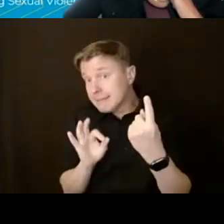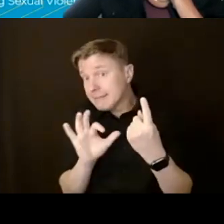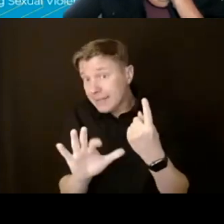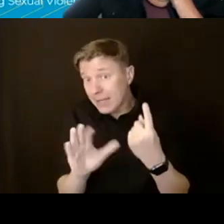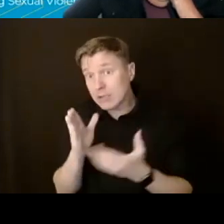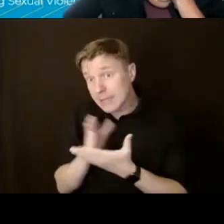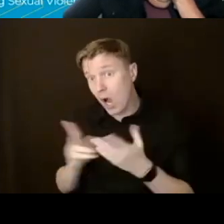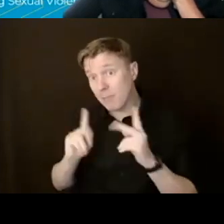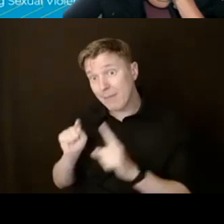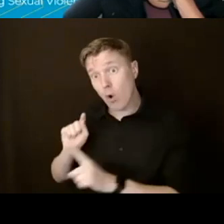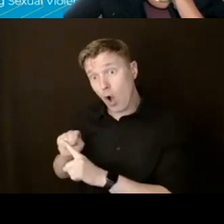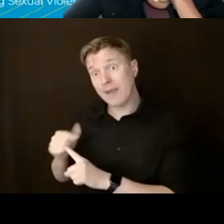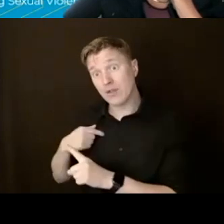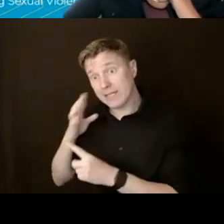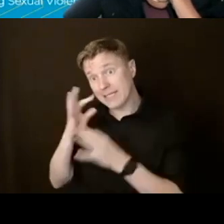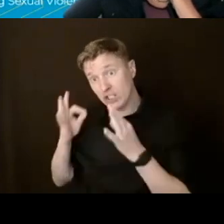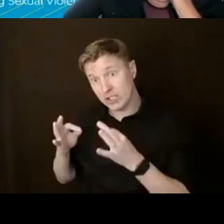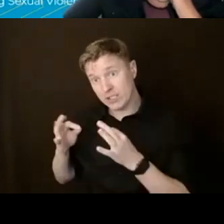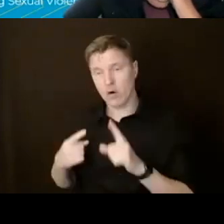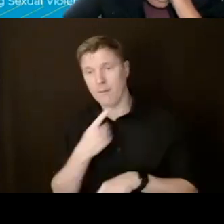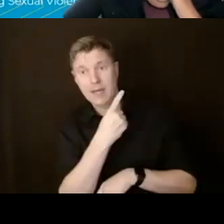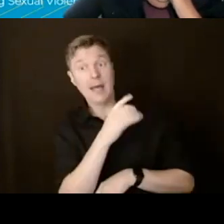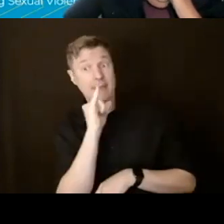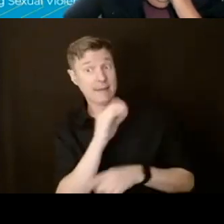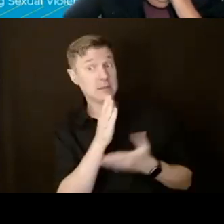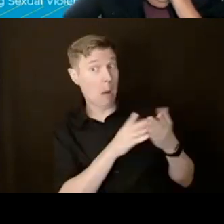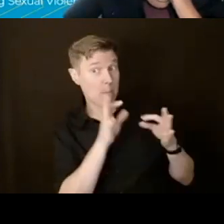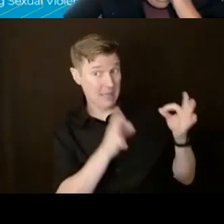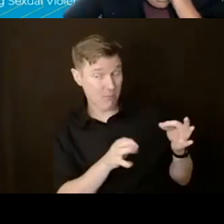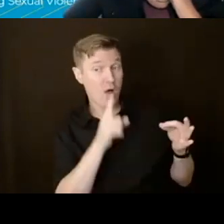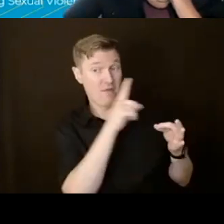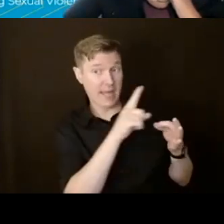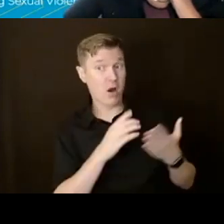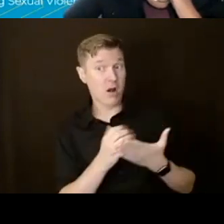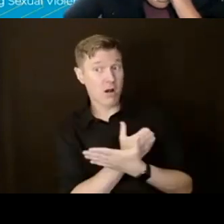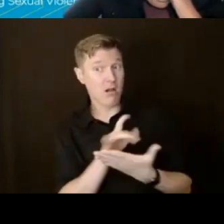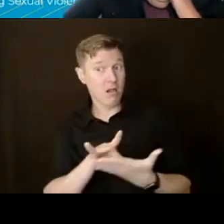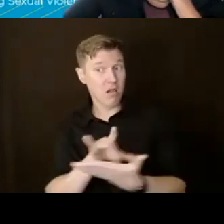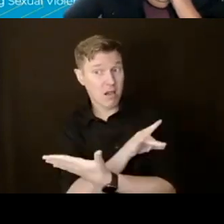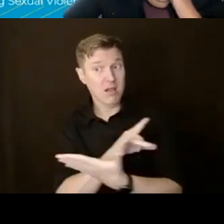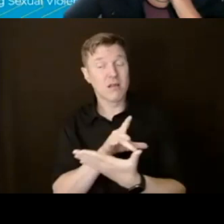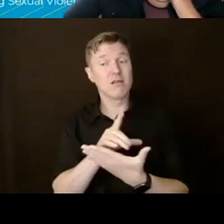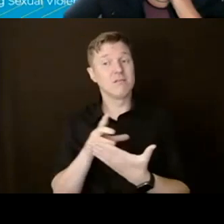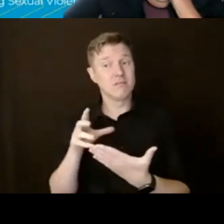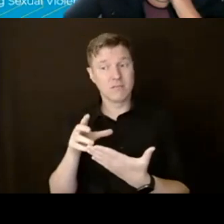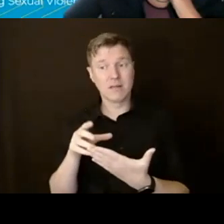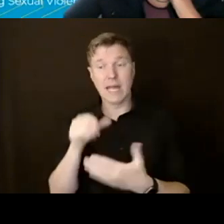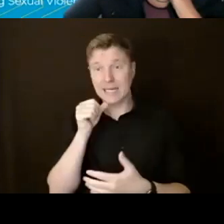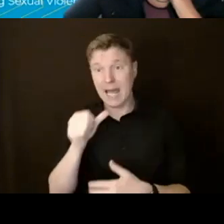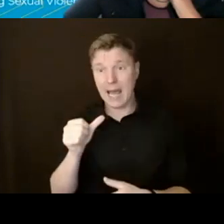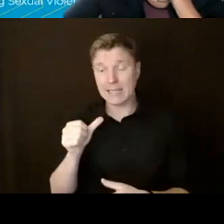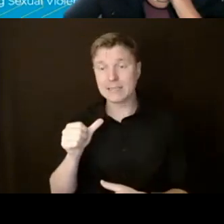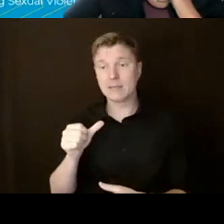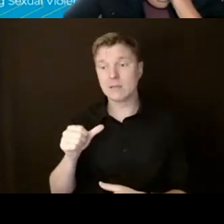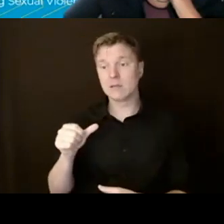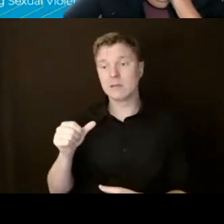that they've made, and they've pitted us against one another. And they're also like extracting all these resources from Black and brown people. Not Black and brown people are paying all this